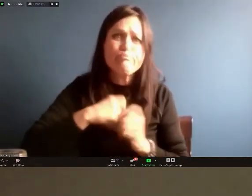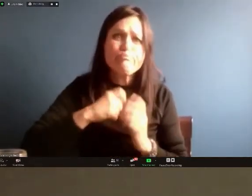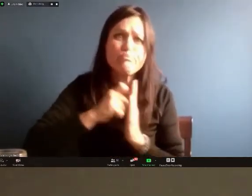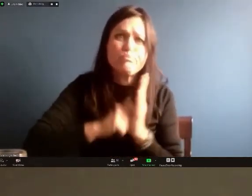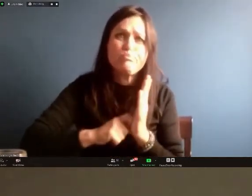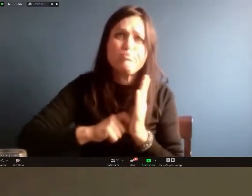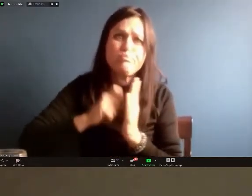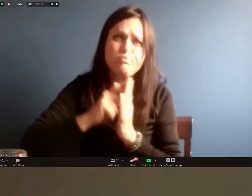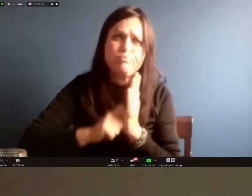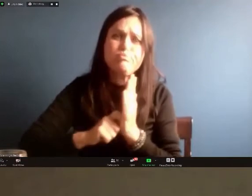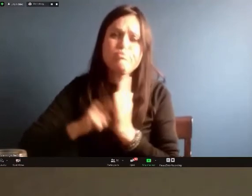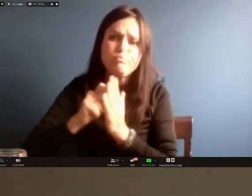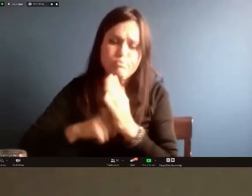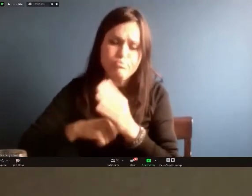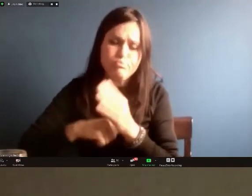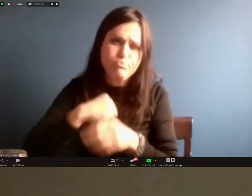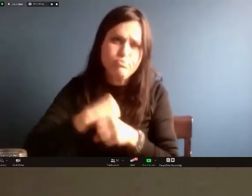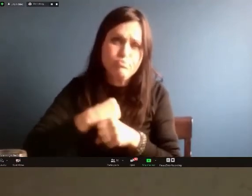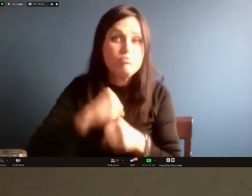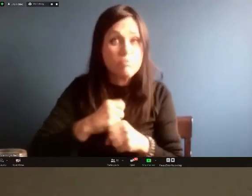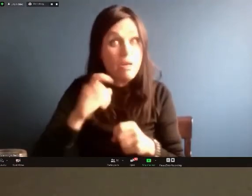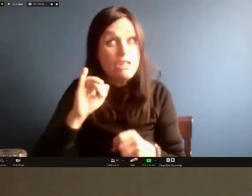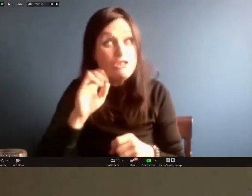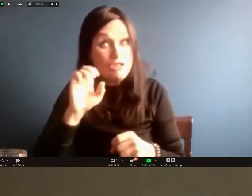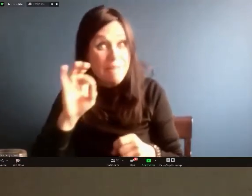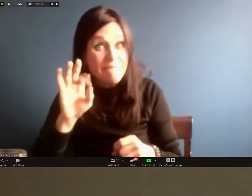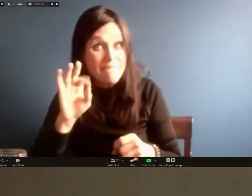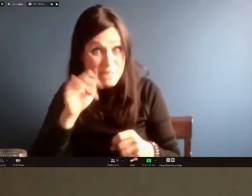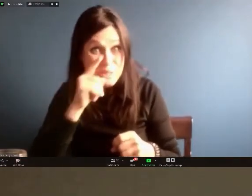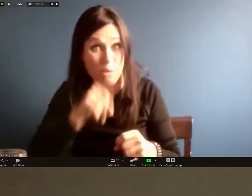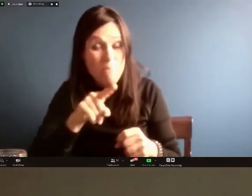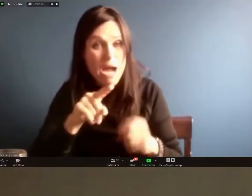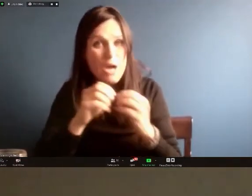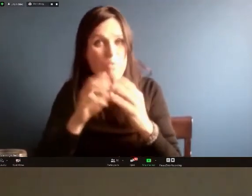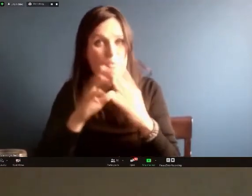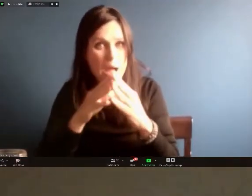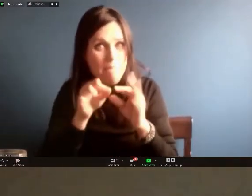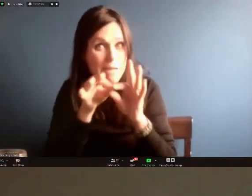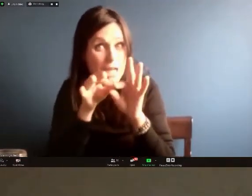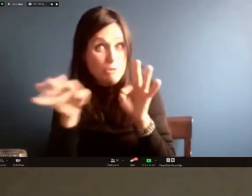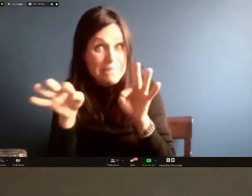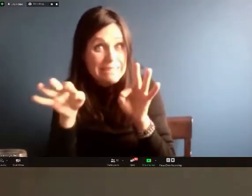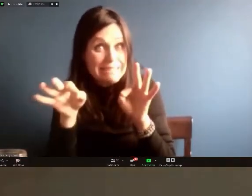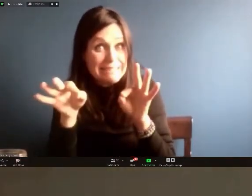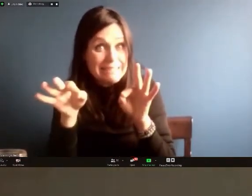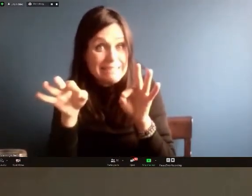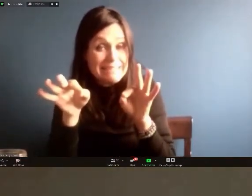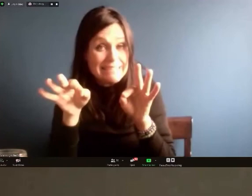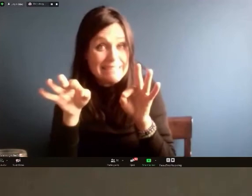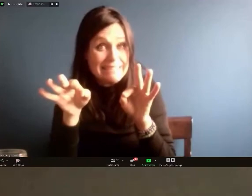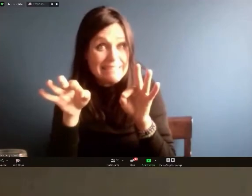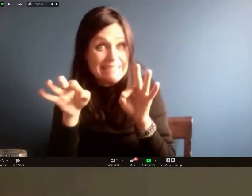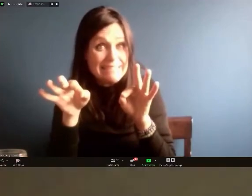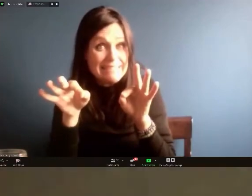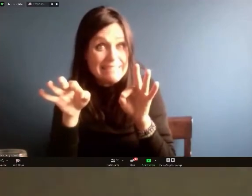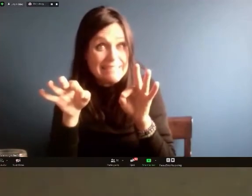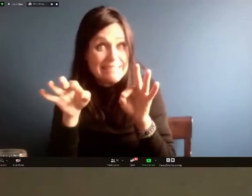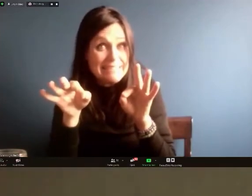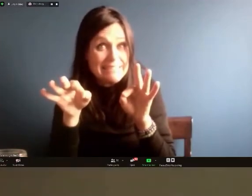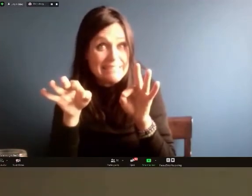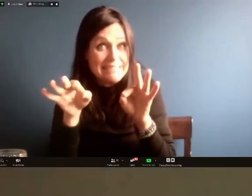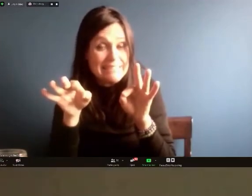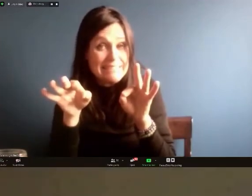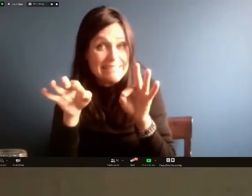Yes, and I agree, Jeff. Could the host give us a web address to watch the video? That would be great, because obviously, I